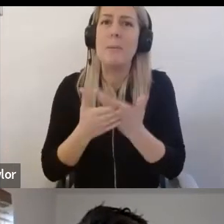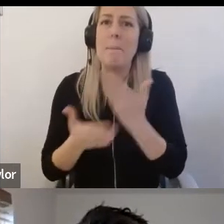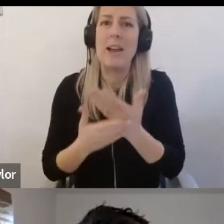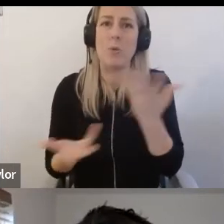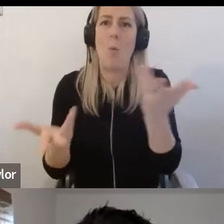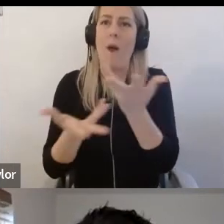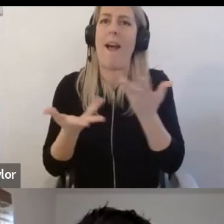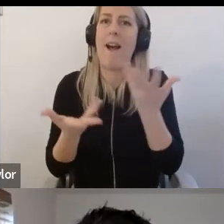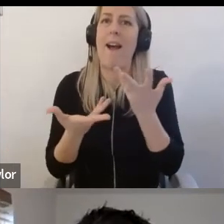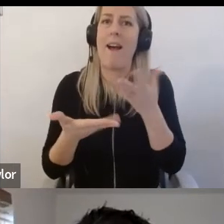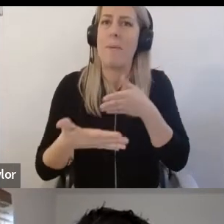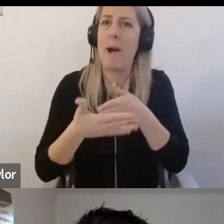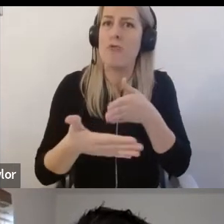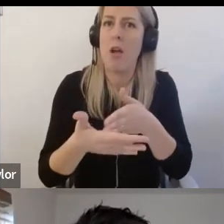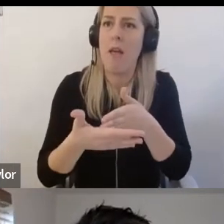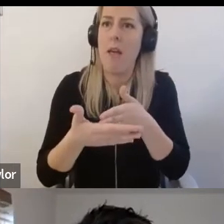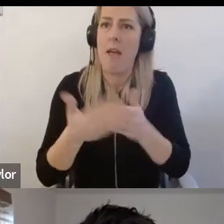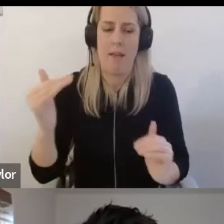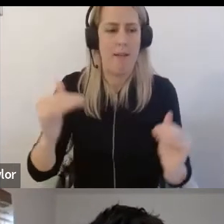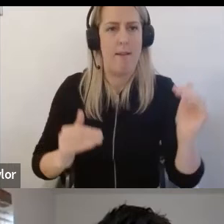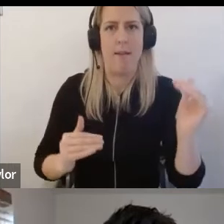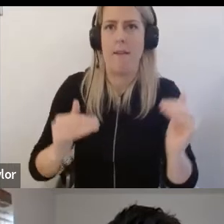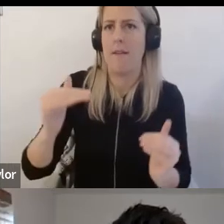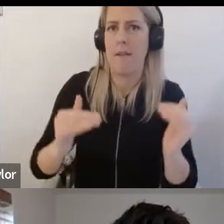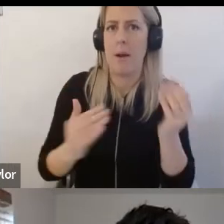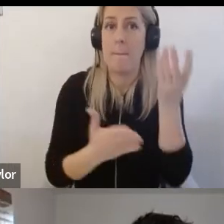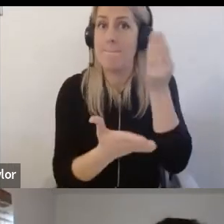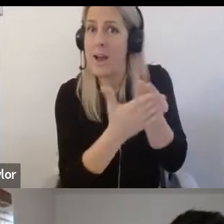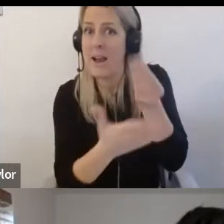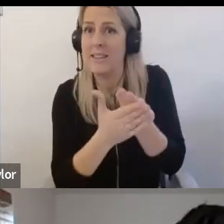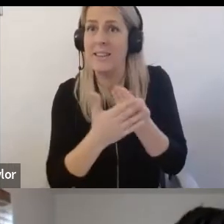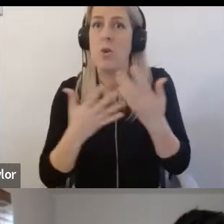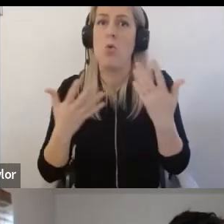Brilliant, thank you. I noticed Robert just nipped in before Kathy, so Robert, go ahead.